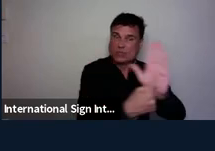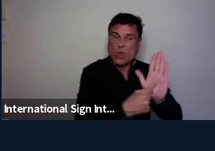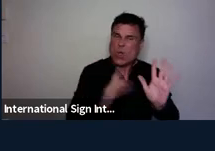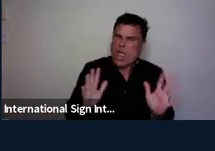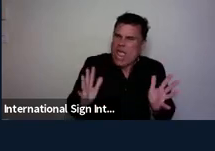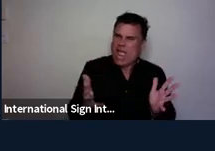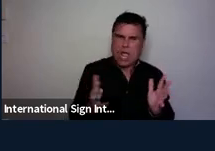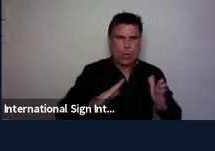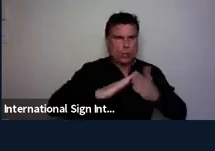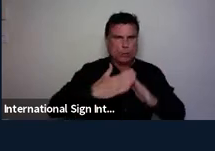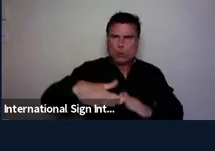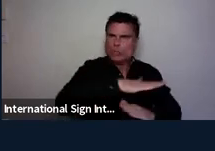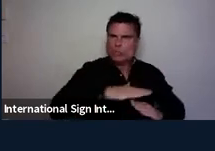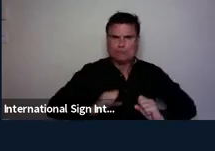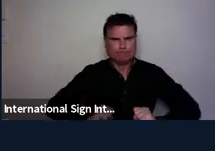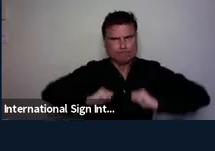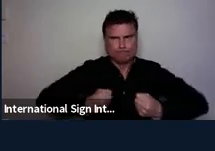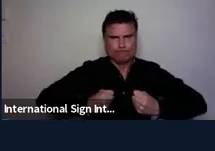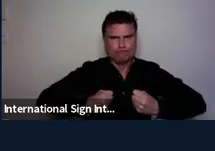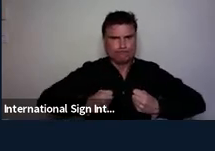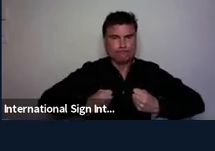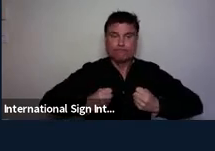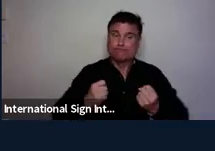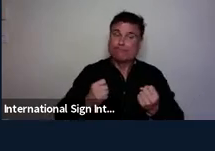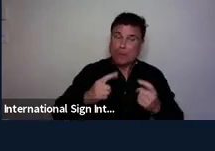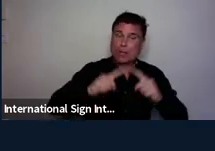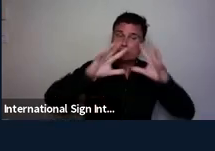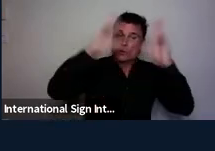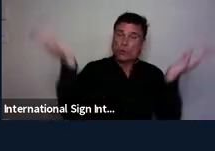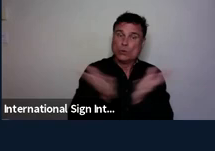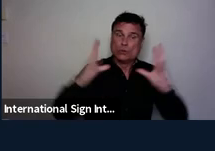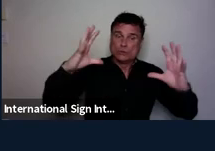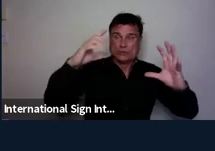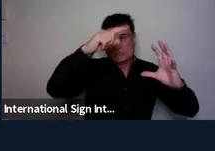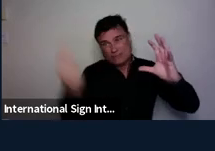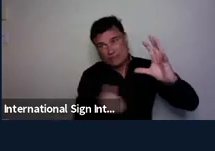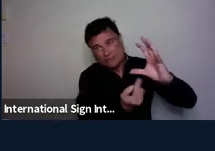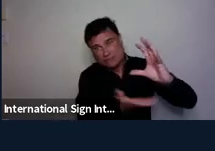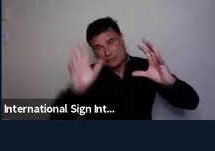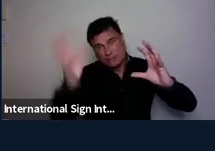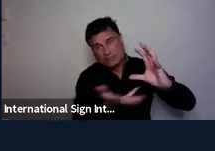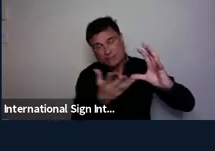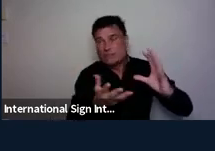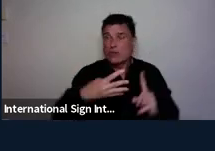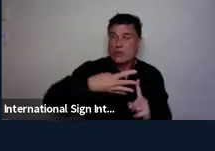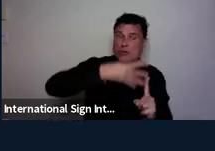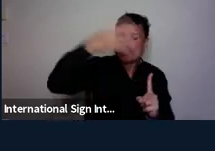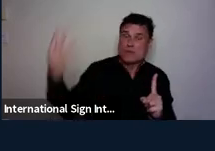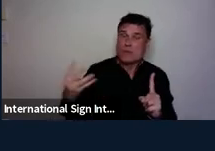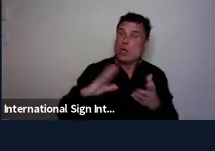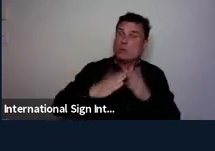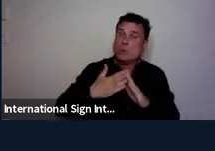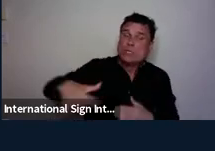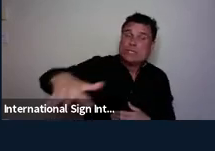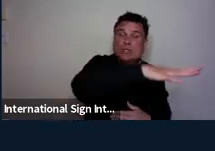threatens the world economical order. And the LGBTI community has been hit, is one of the